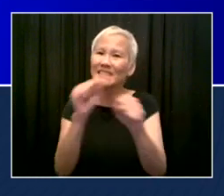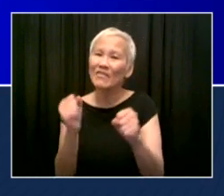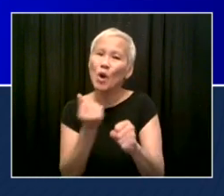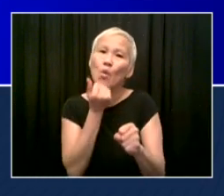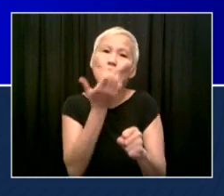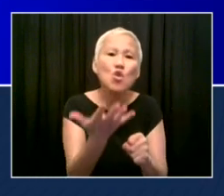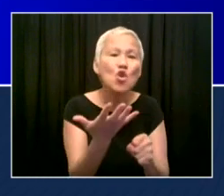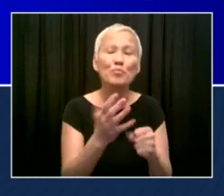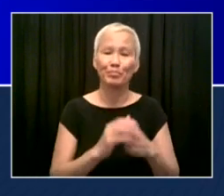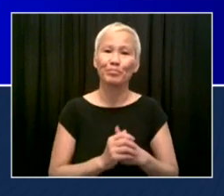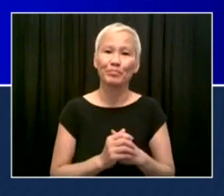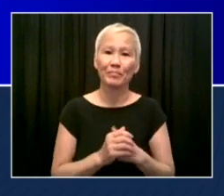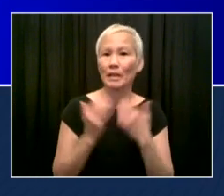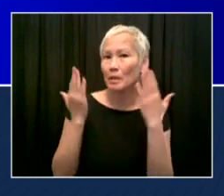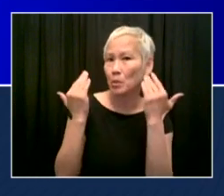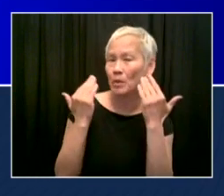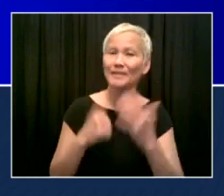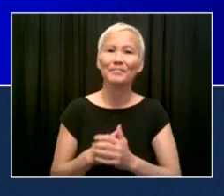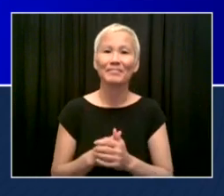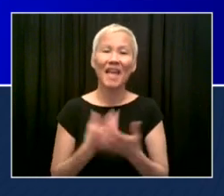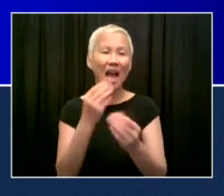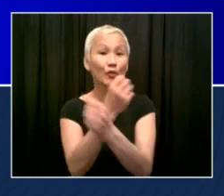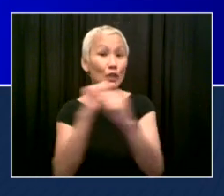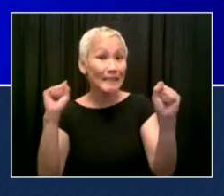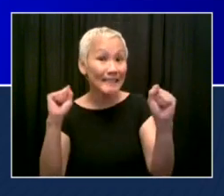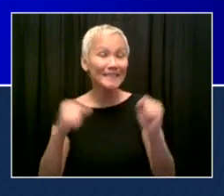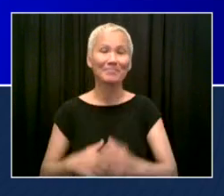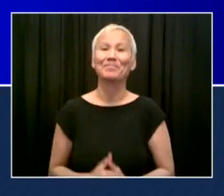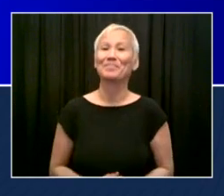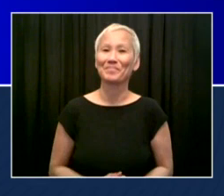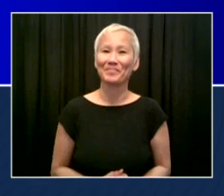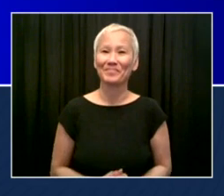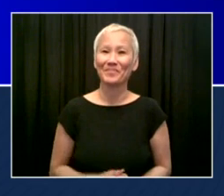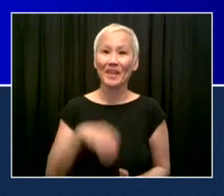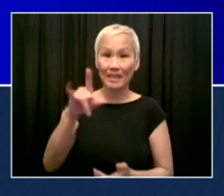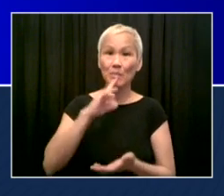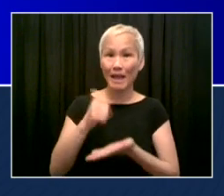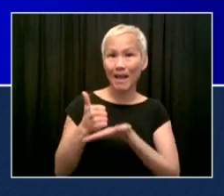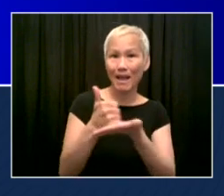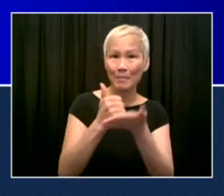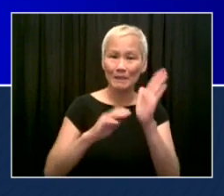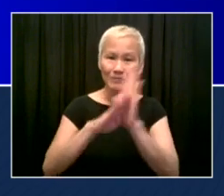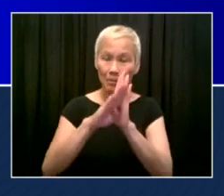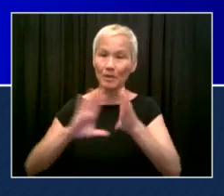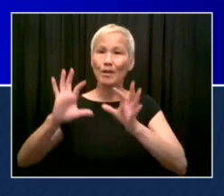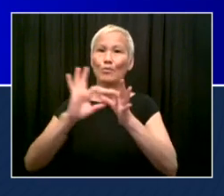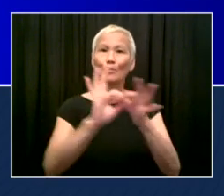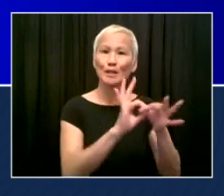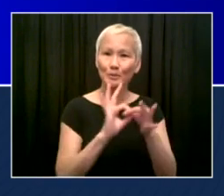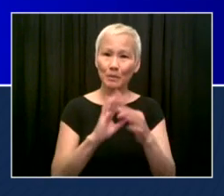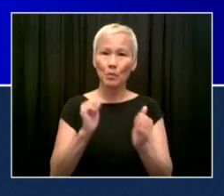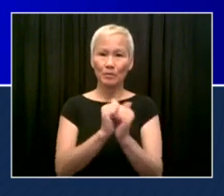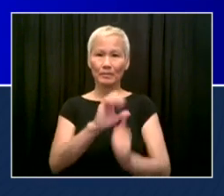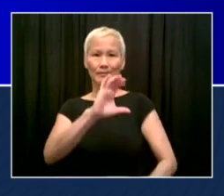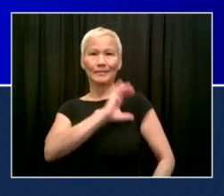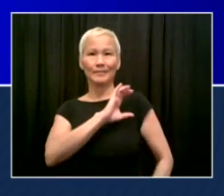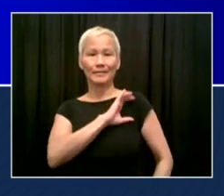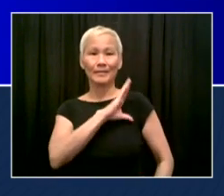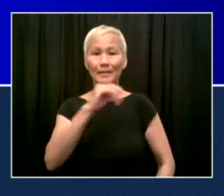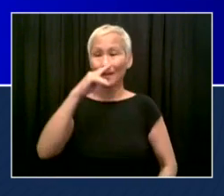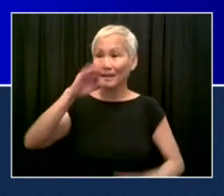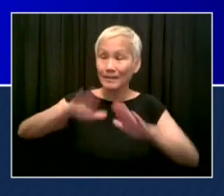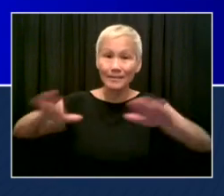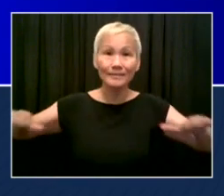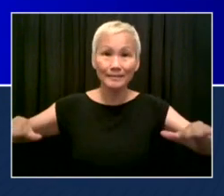It builds a connection between our police officers and our kids, because our officers are there for our kids. This is the focus on